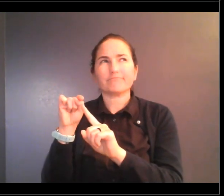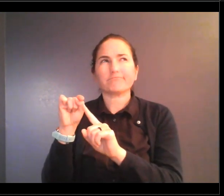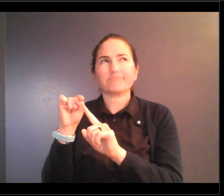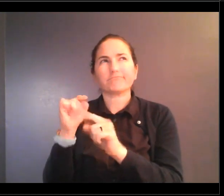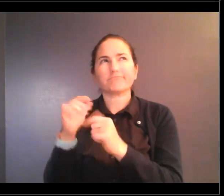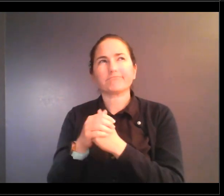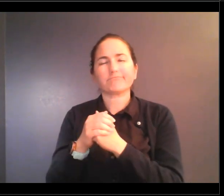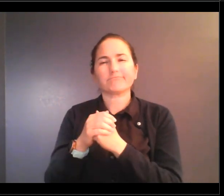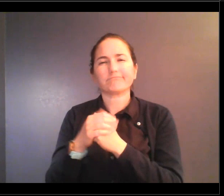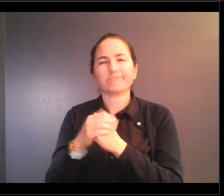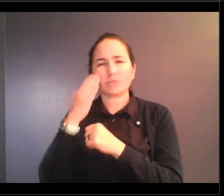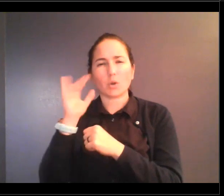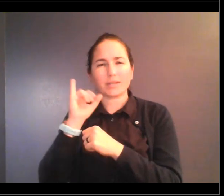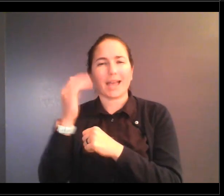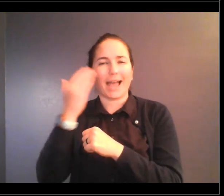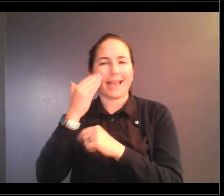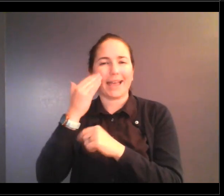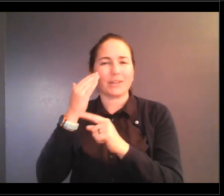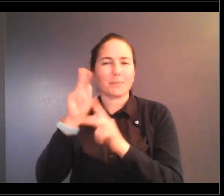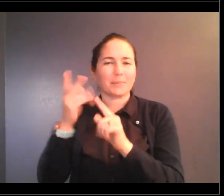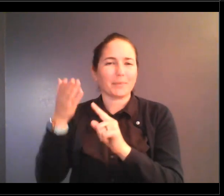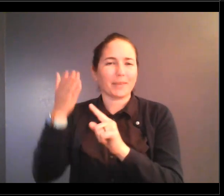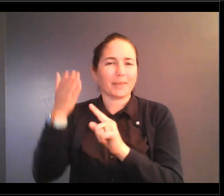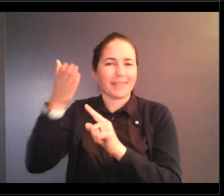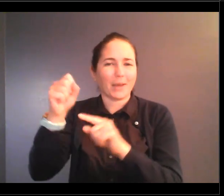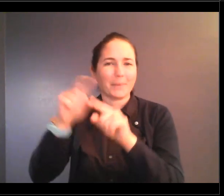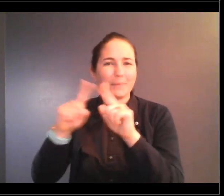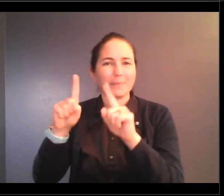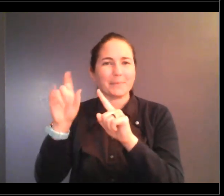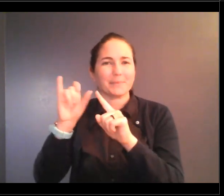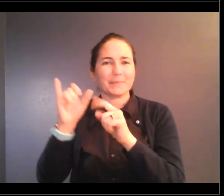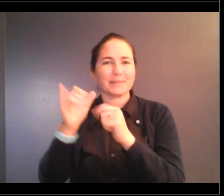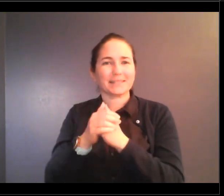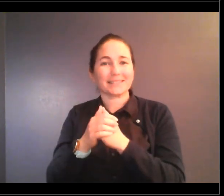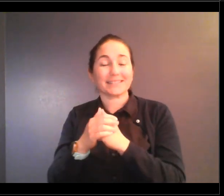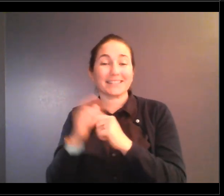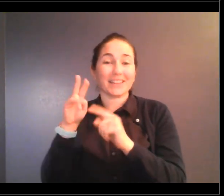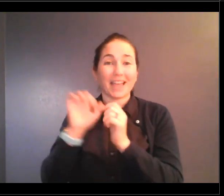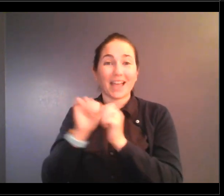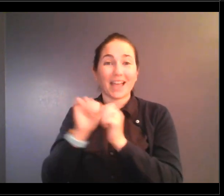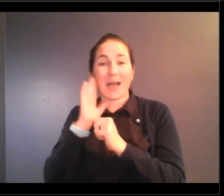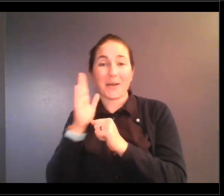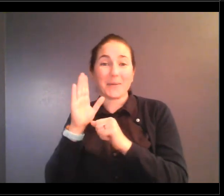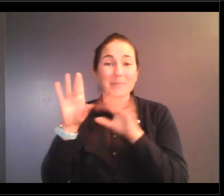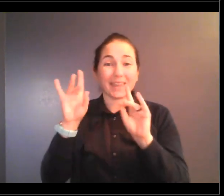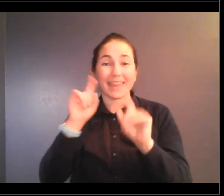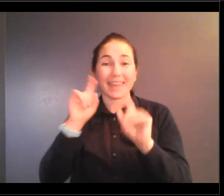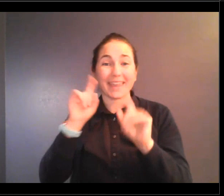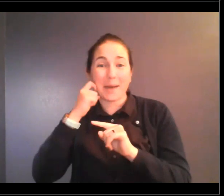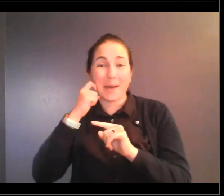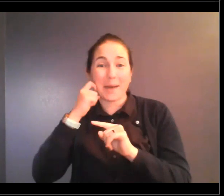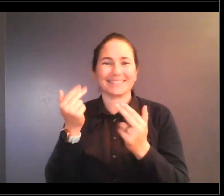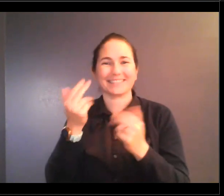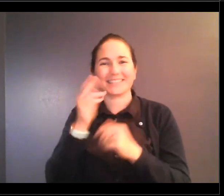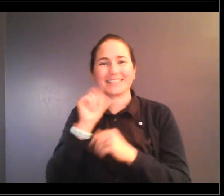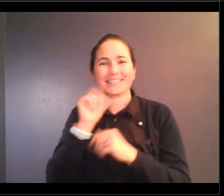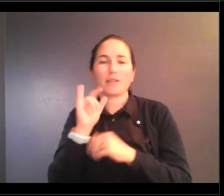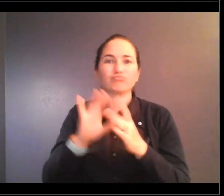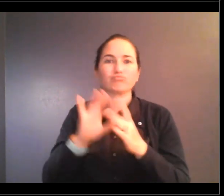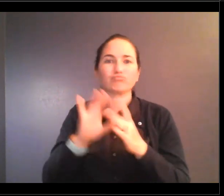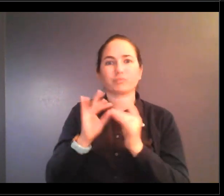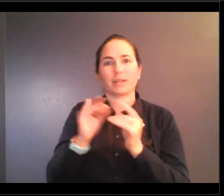like, I know that everybody's there, but it's definitely like, look at how I went apple picking, right? It's not like, let me tell you my